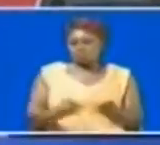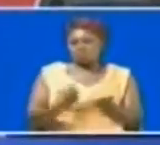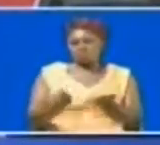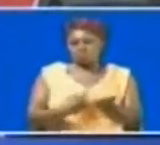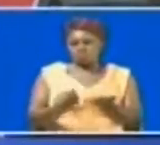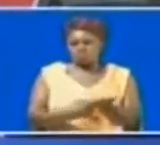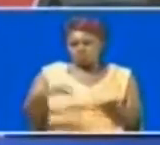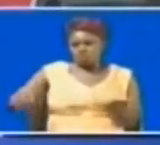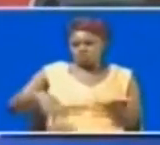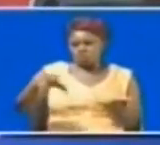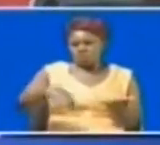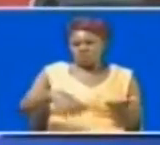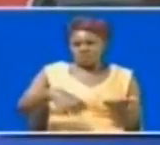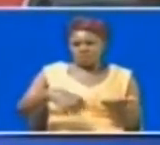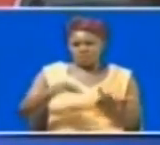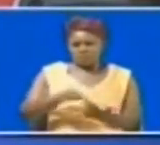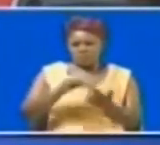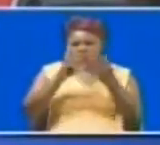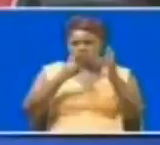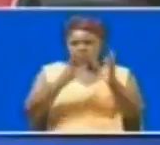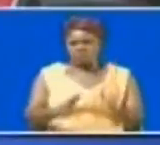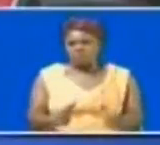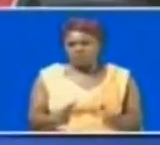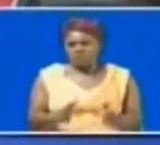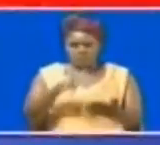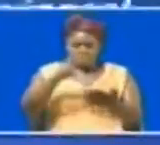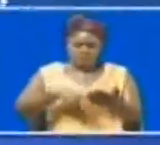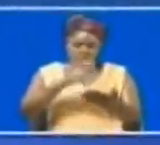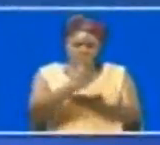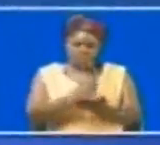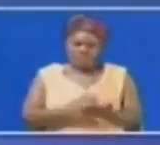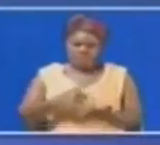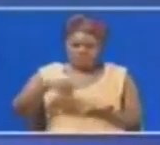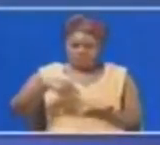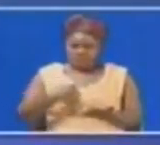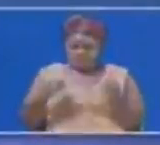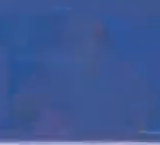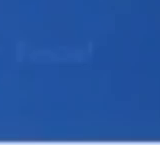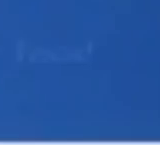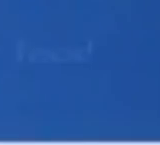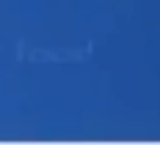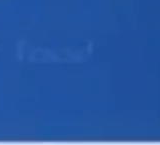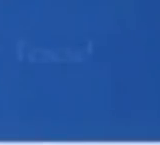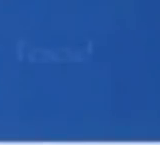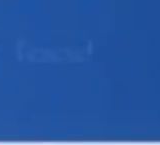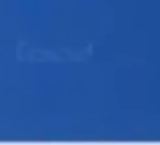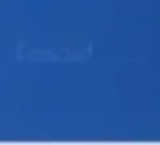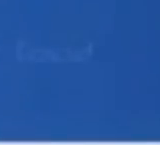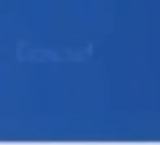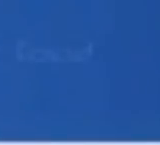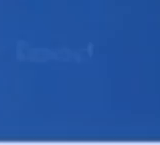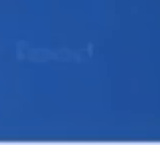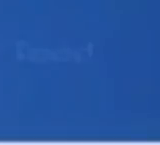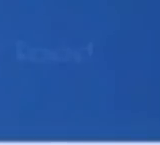the supermarket's marketing specialist Rima Patel read in part, "We are delighted to inform you that our supermarket